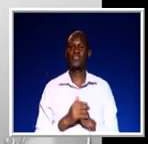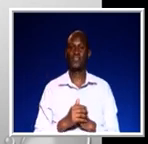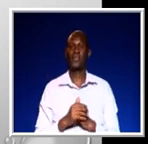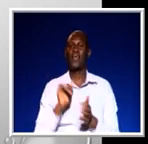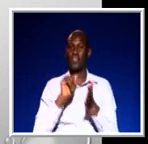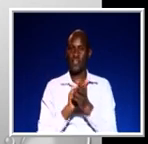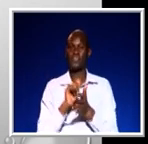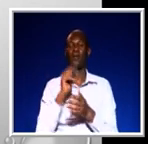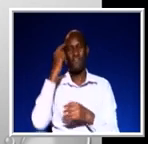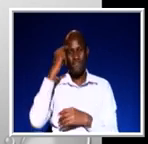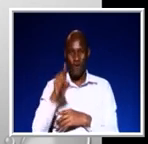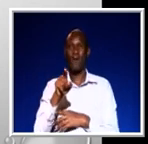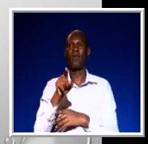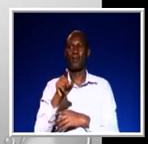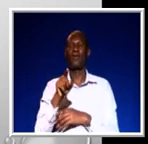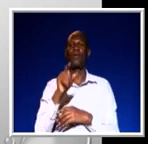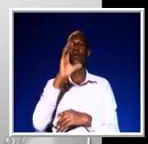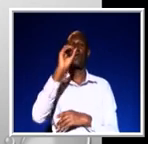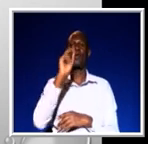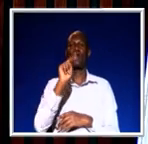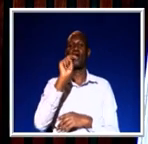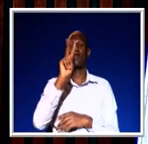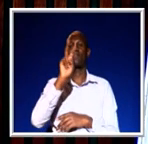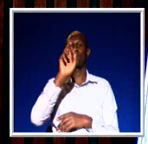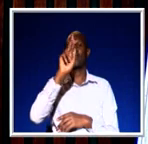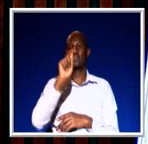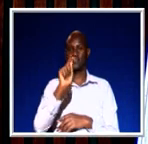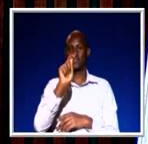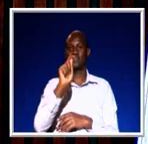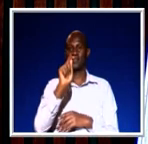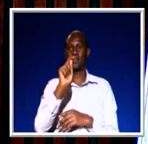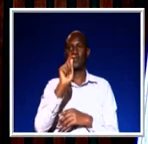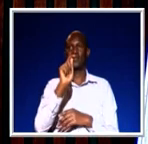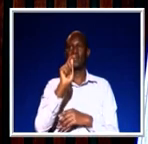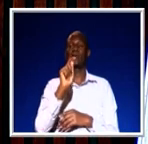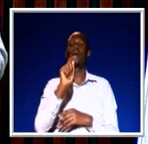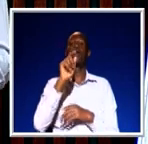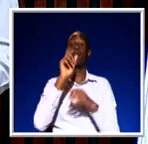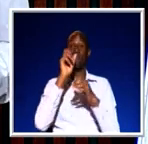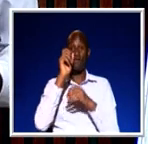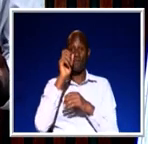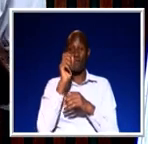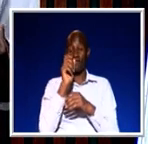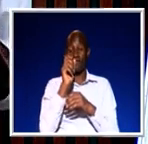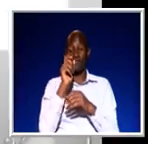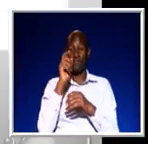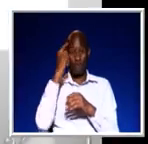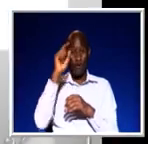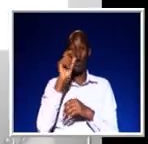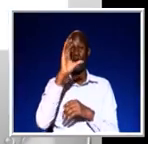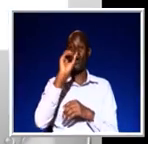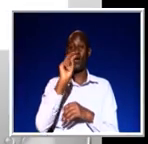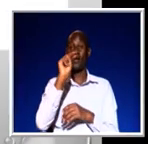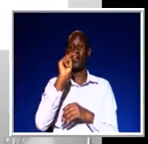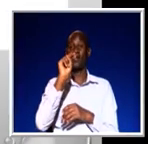That is for the convex lenses. For the concave lenses, we